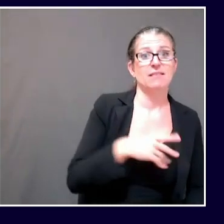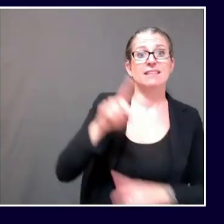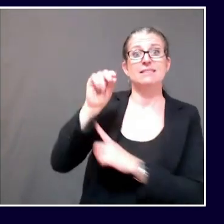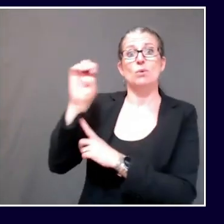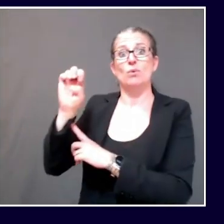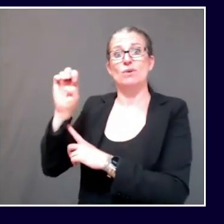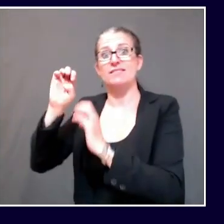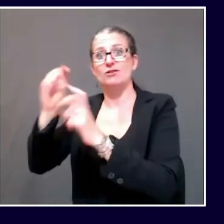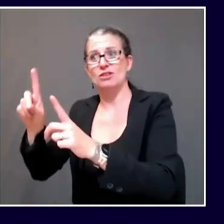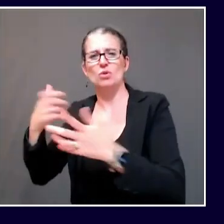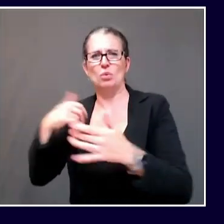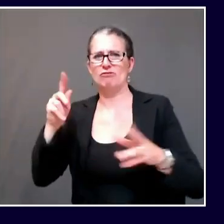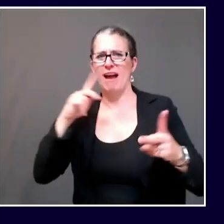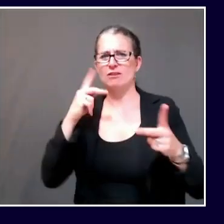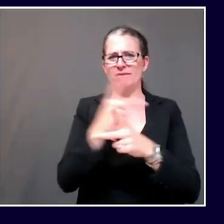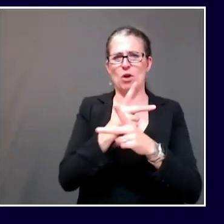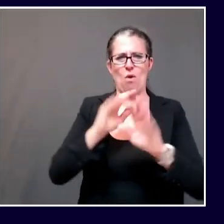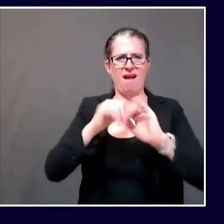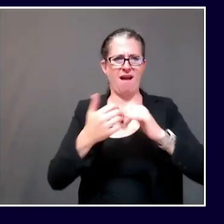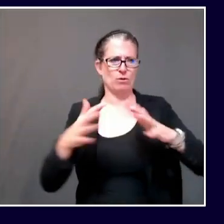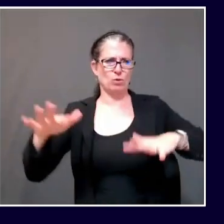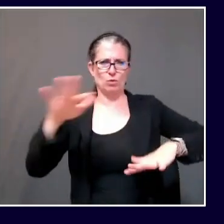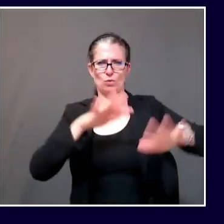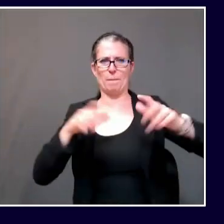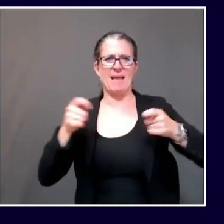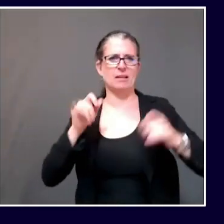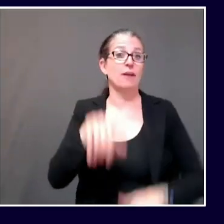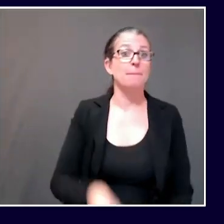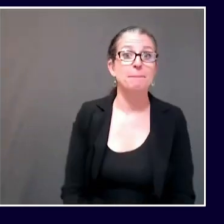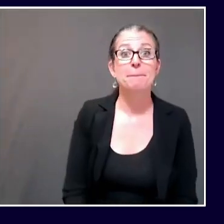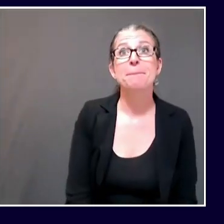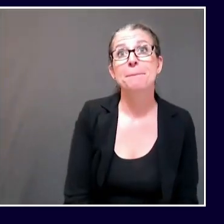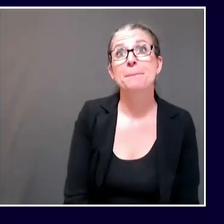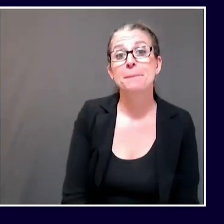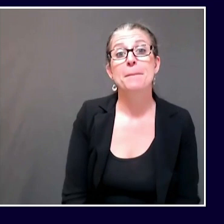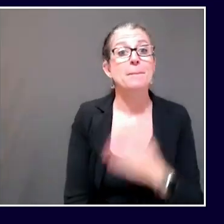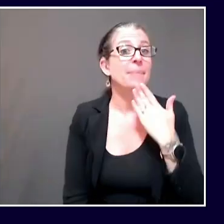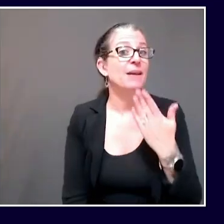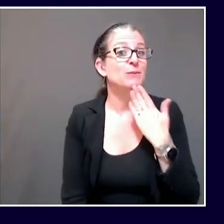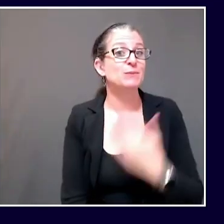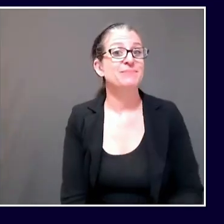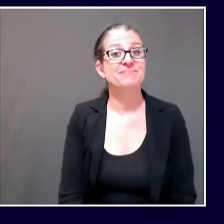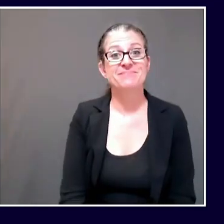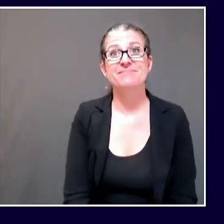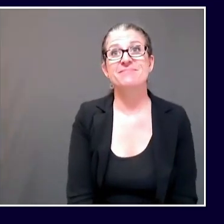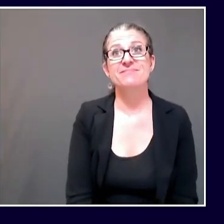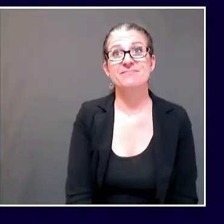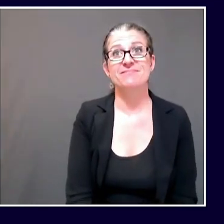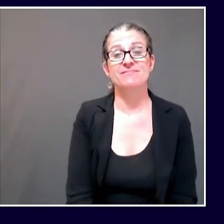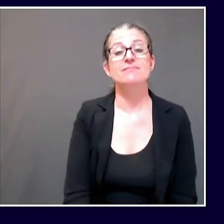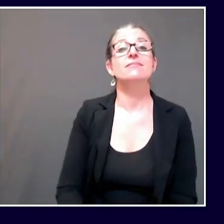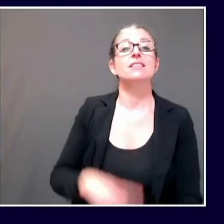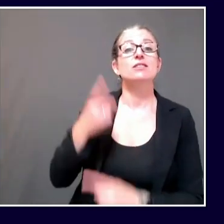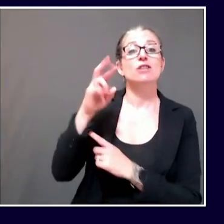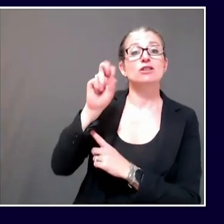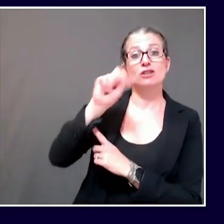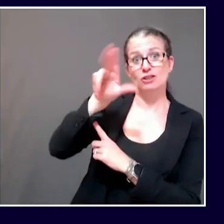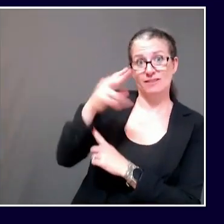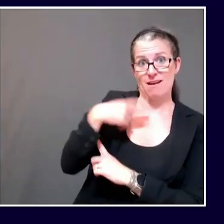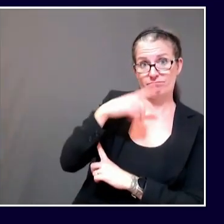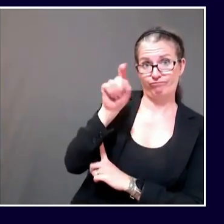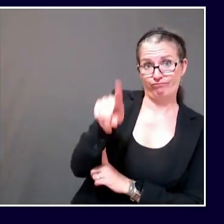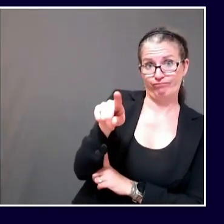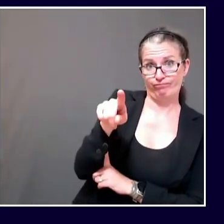this one is for you. I know that you have confirmed that a pastor from Sanford officiated the wedding in Millinocket. Has anybody in the congregation